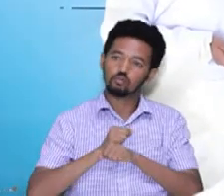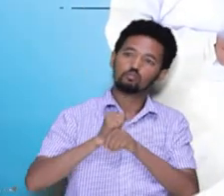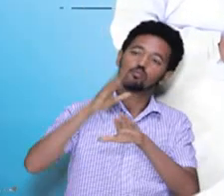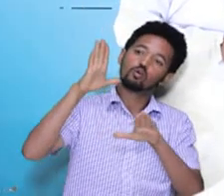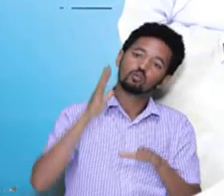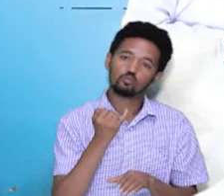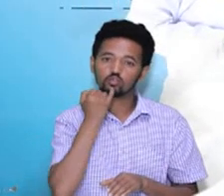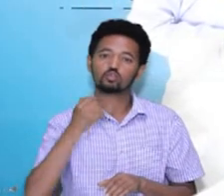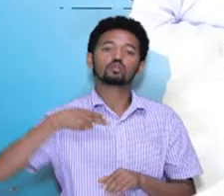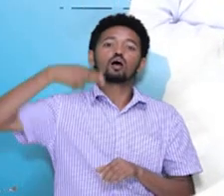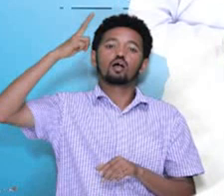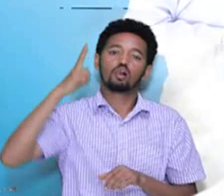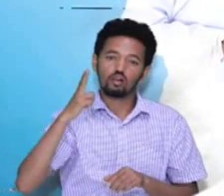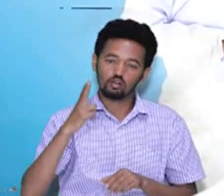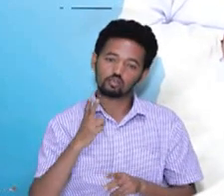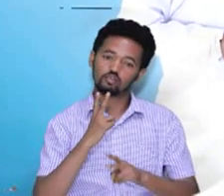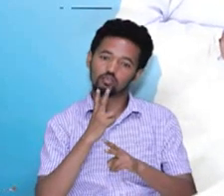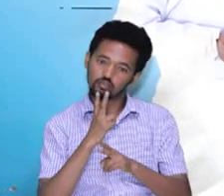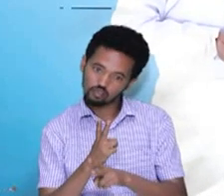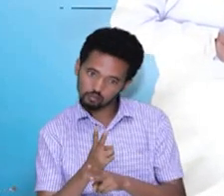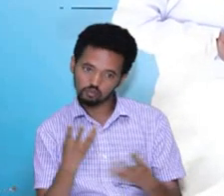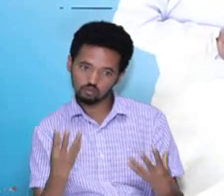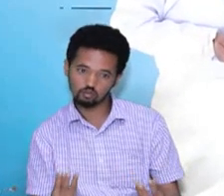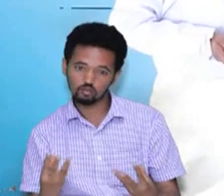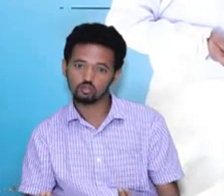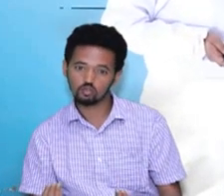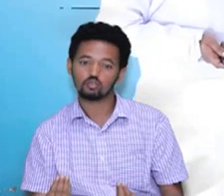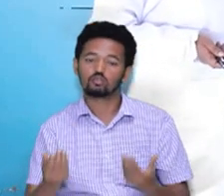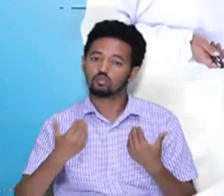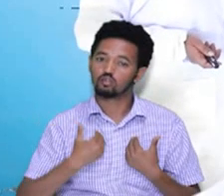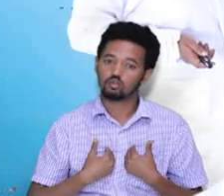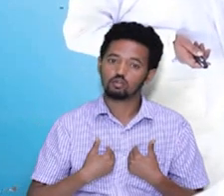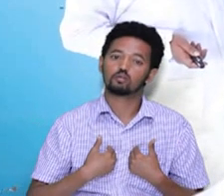Mountain is a highland with steep slope and peaks.